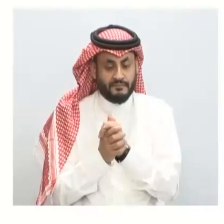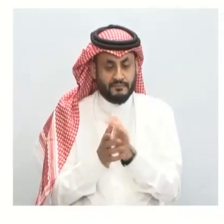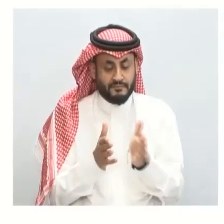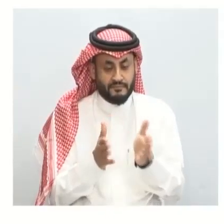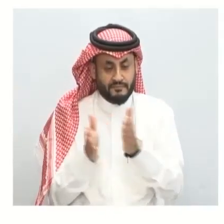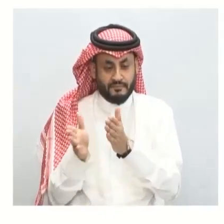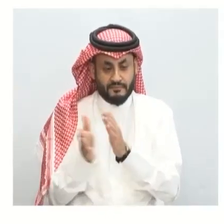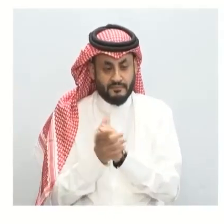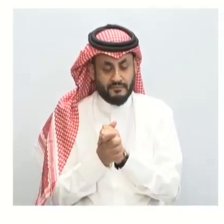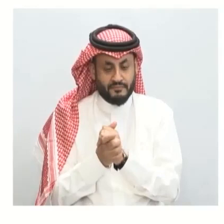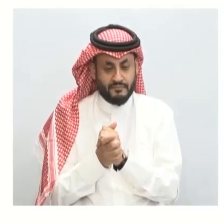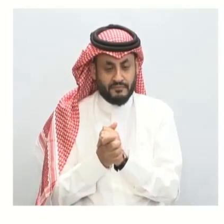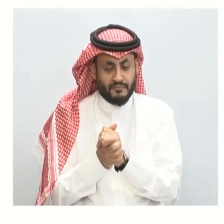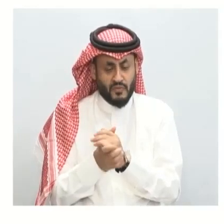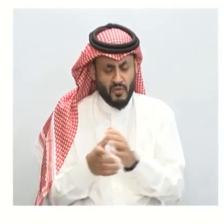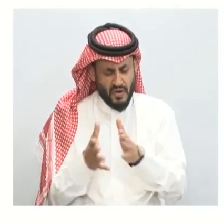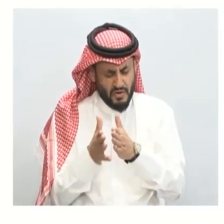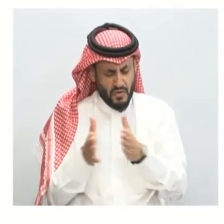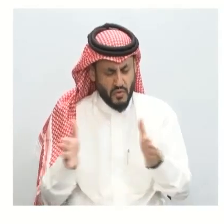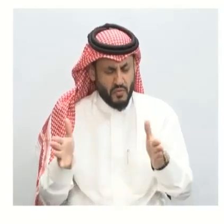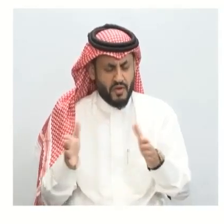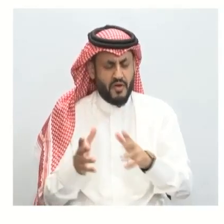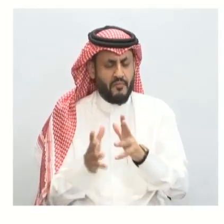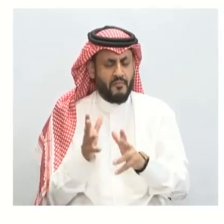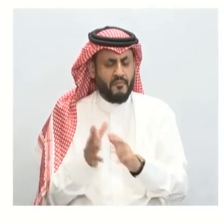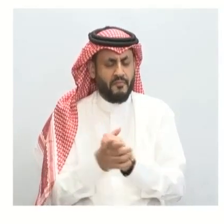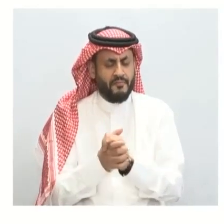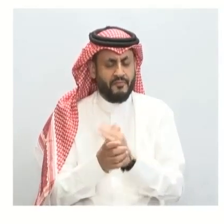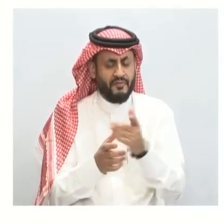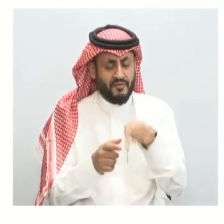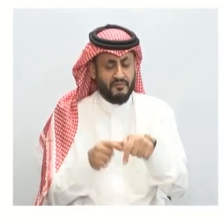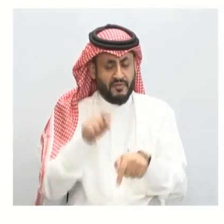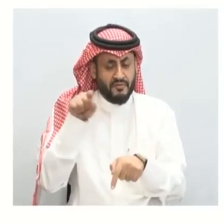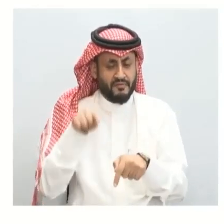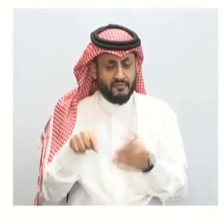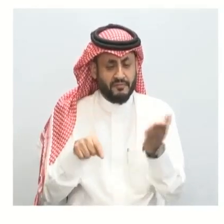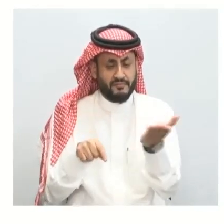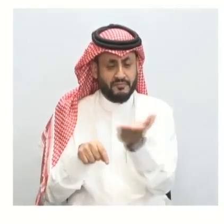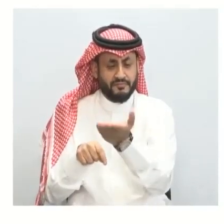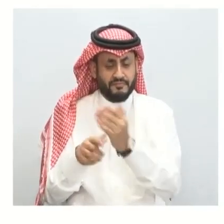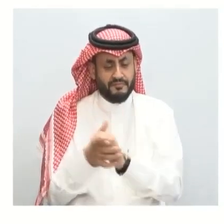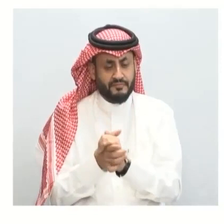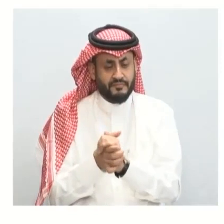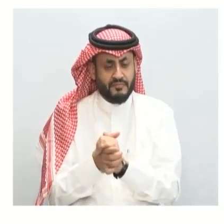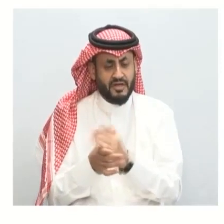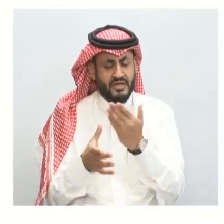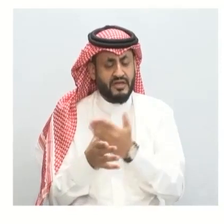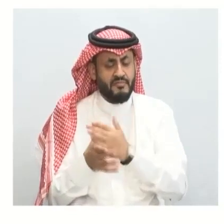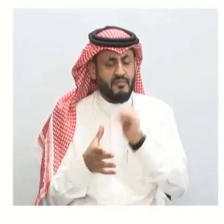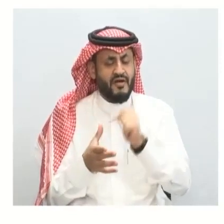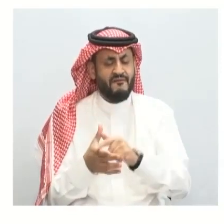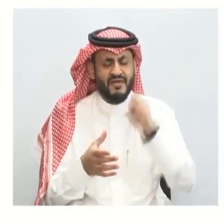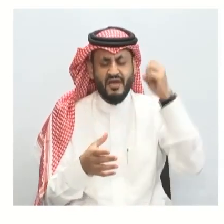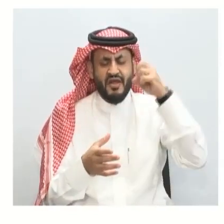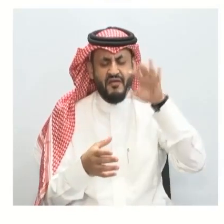Moving on to a rather longer paragraph here, we do have a question here. Now, why haven't any signals been picked up